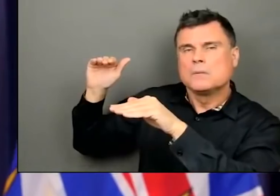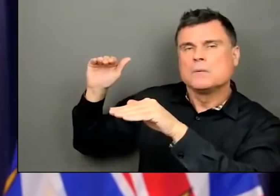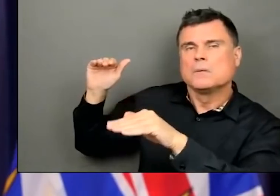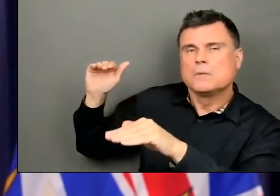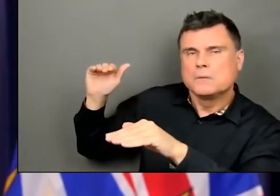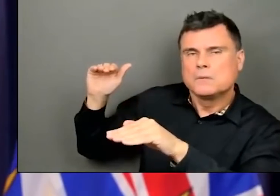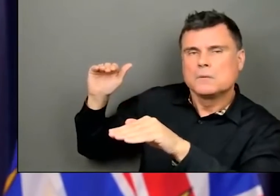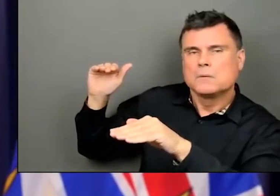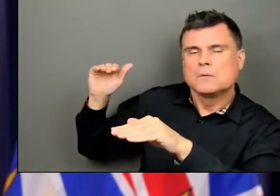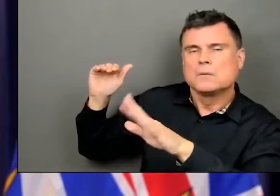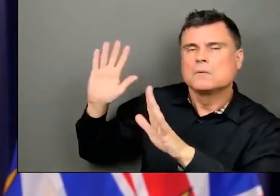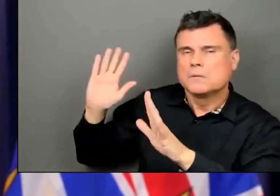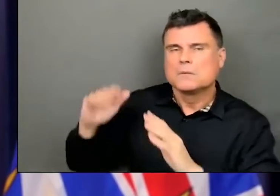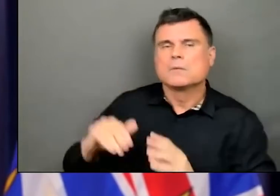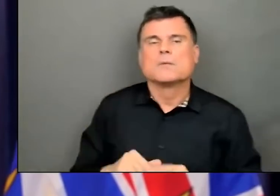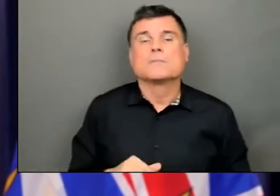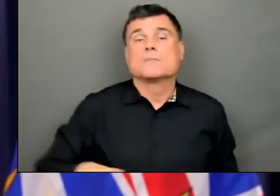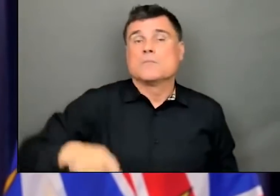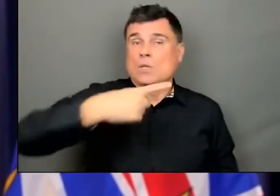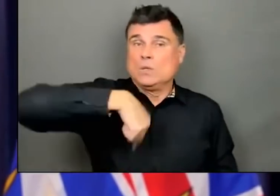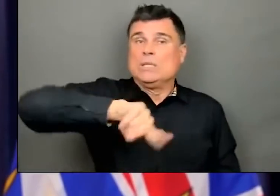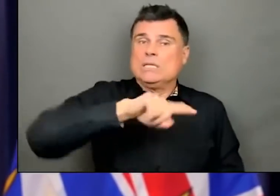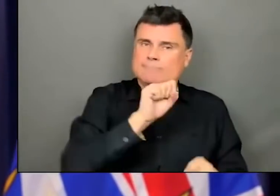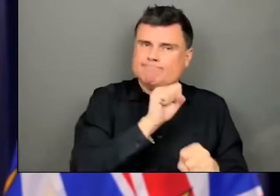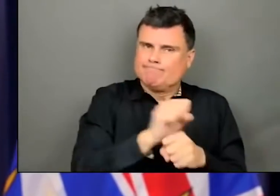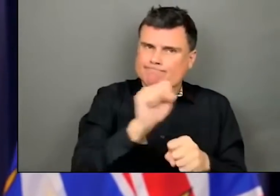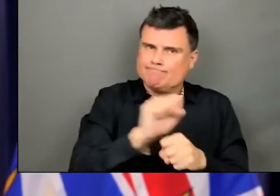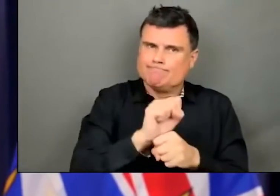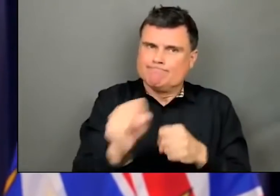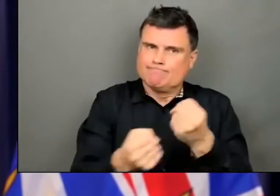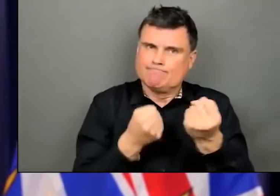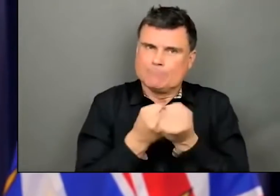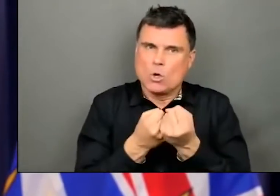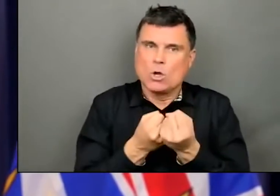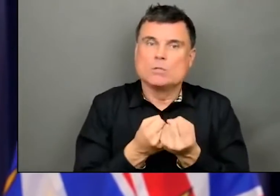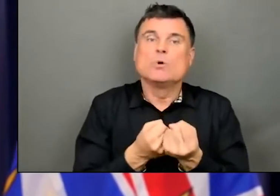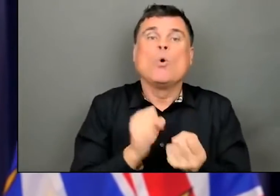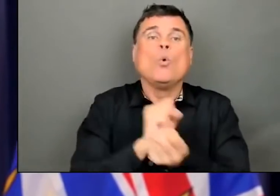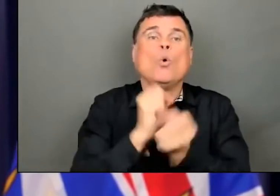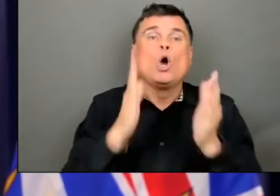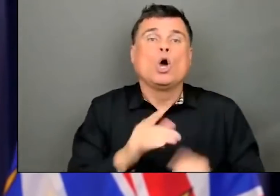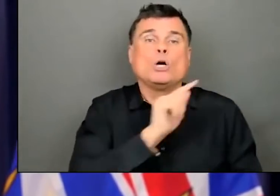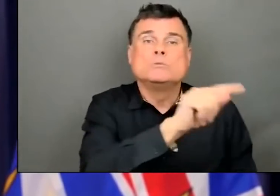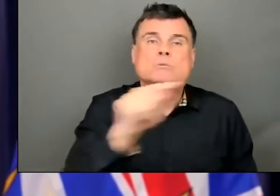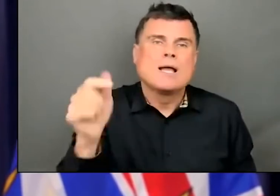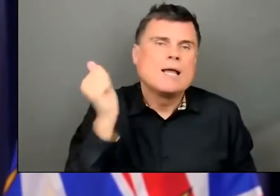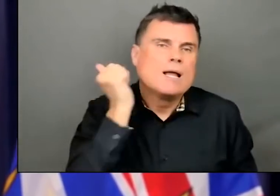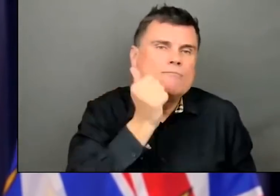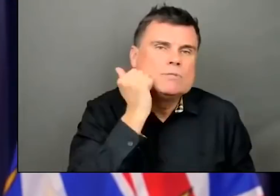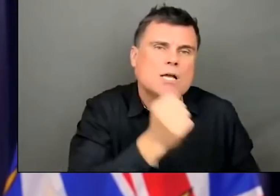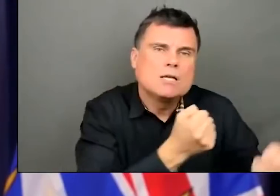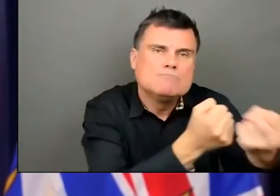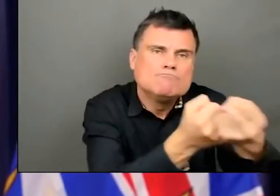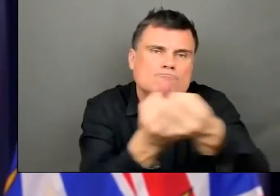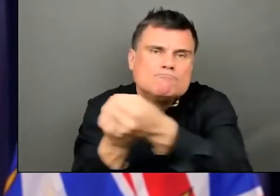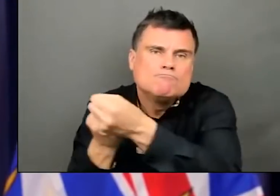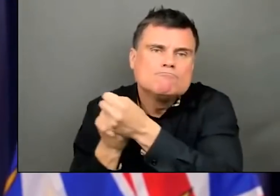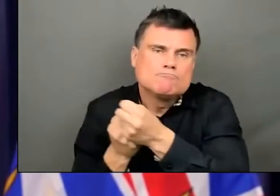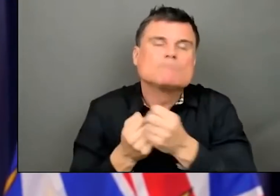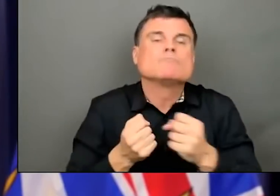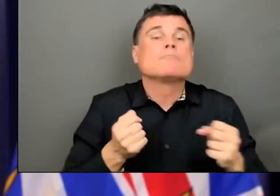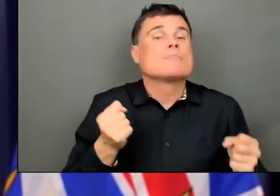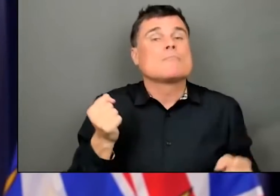we are taking actions every day. That's why these steps are being taken with respect to surgeries in different places in order to